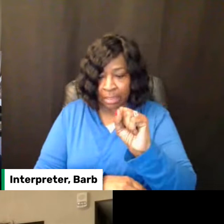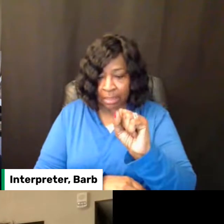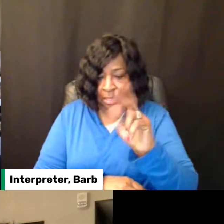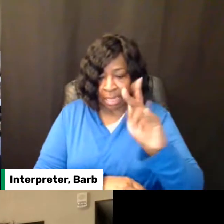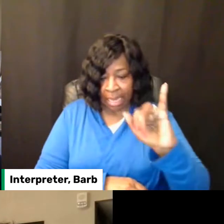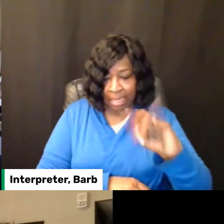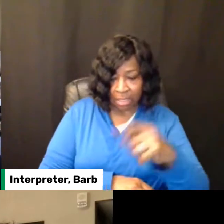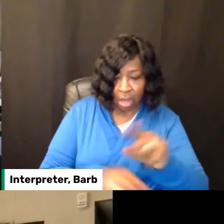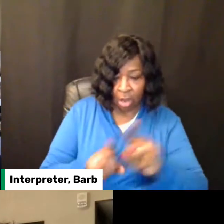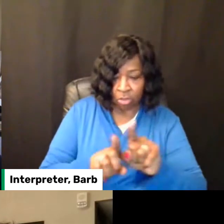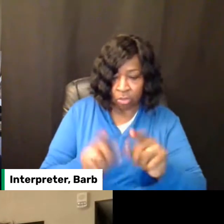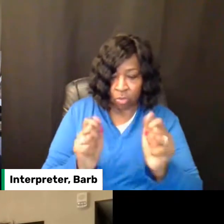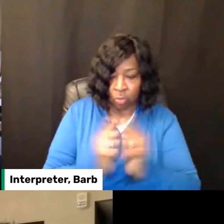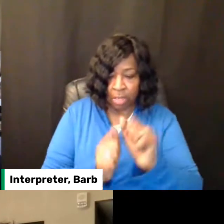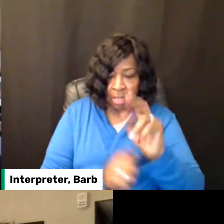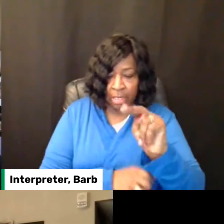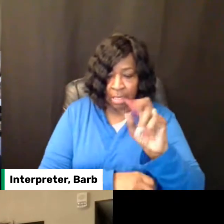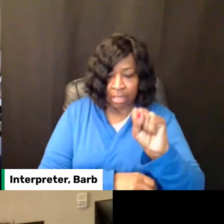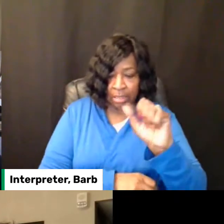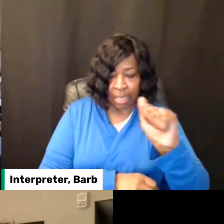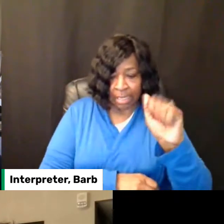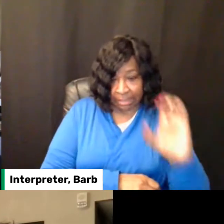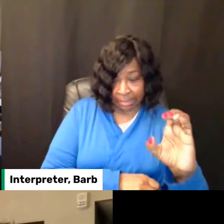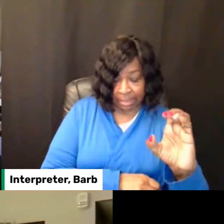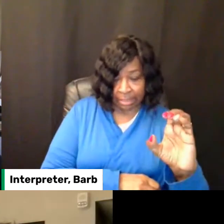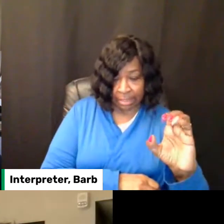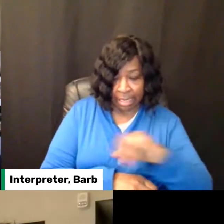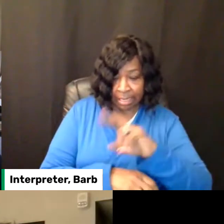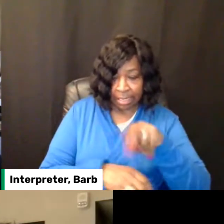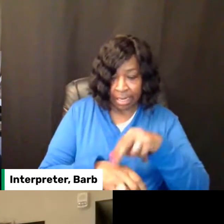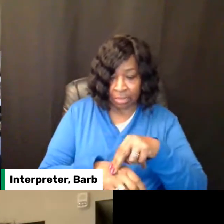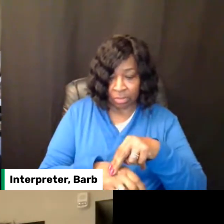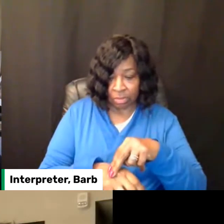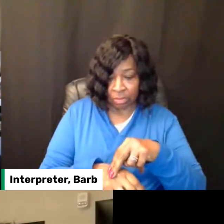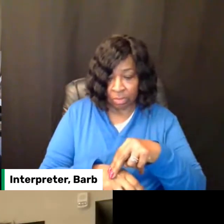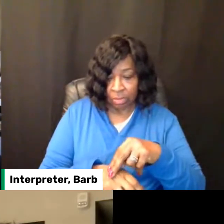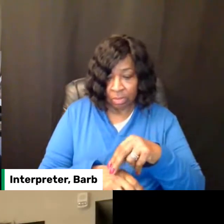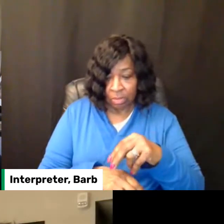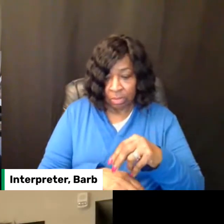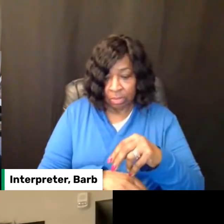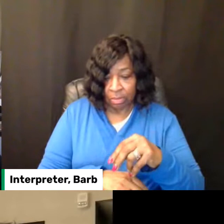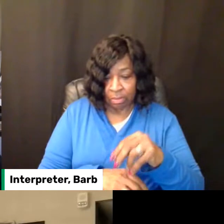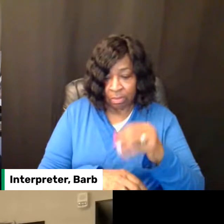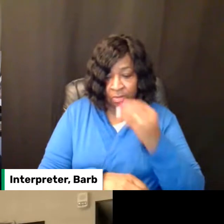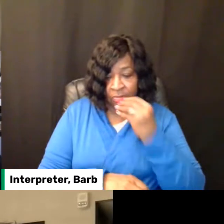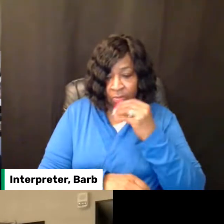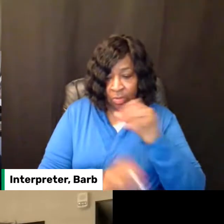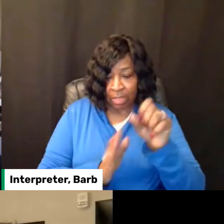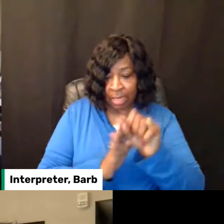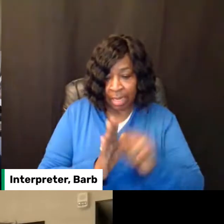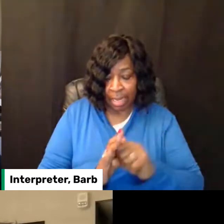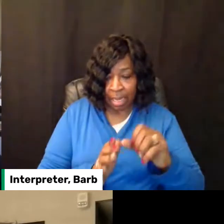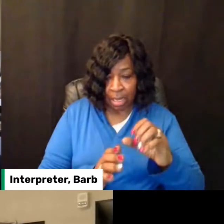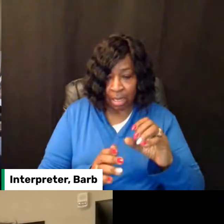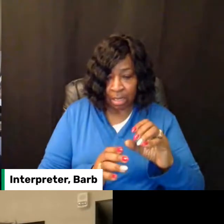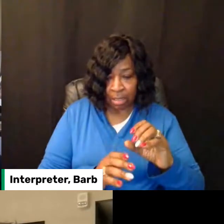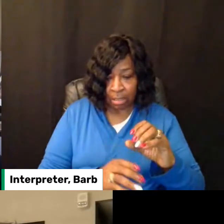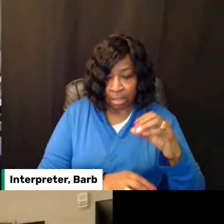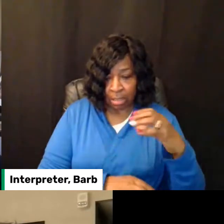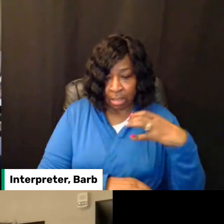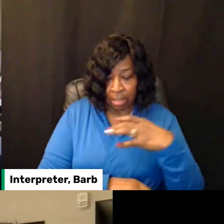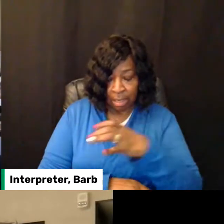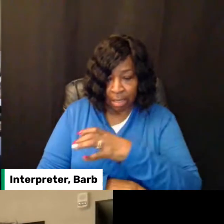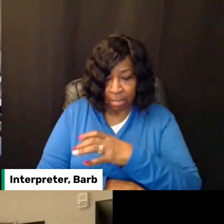National Sustainable Agriculture Coalition, and Liz Stelk with the Illinois Stewardship Alliance will give some input on